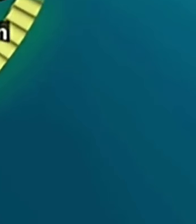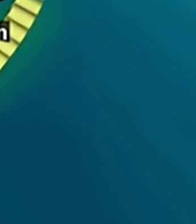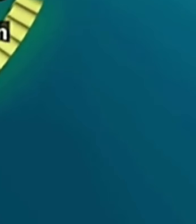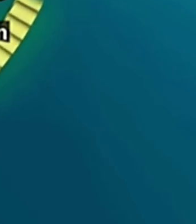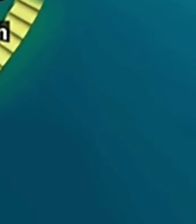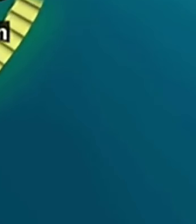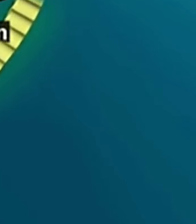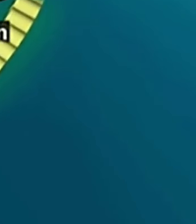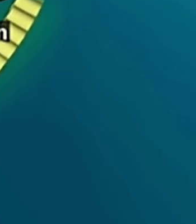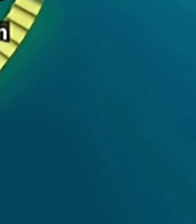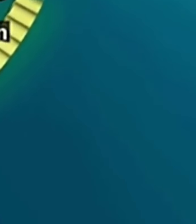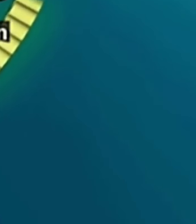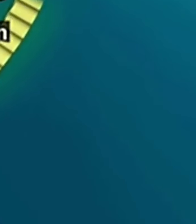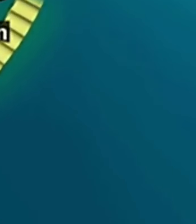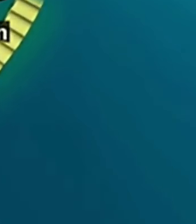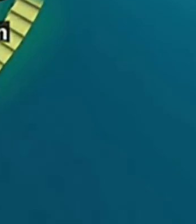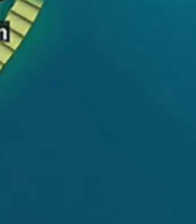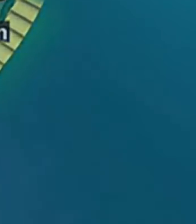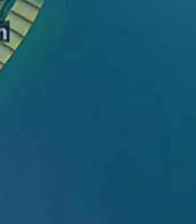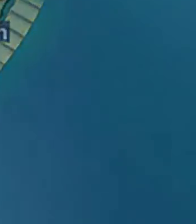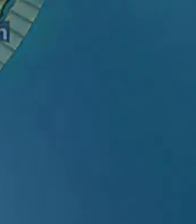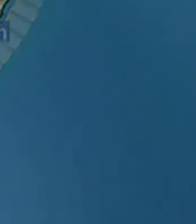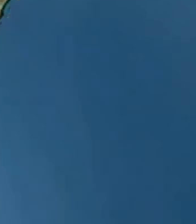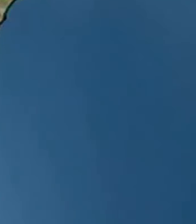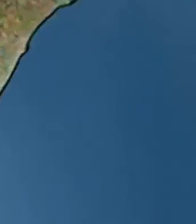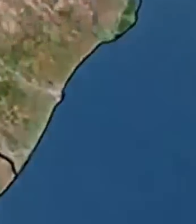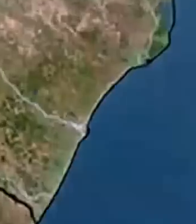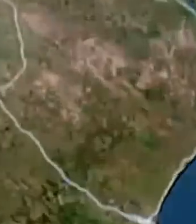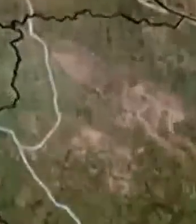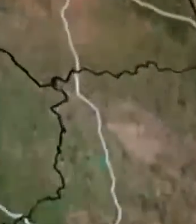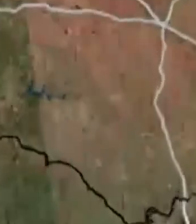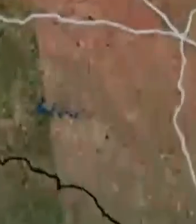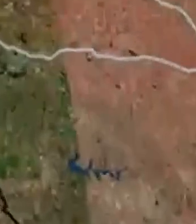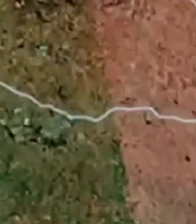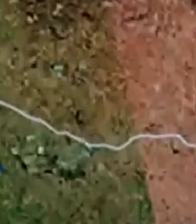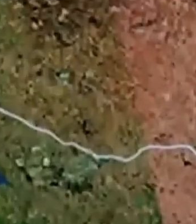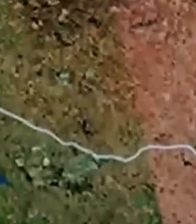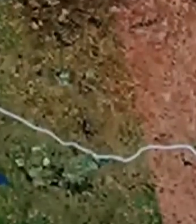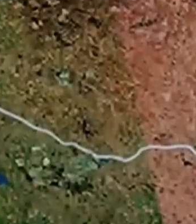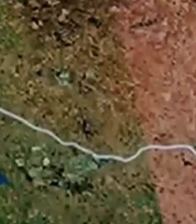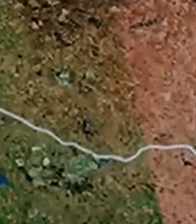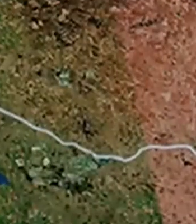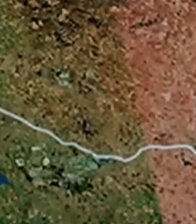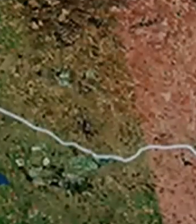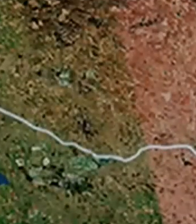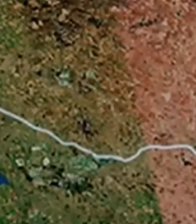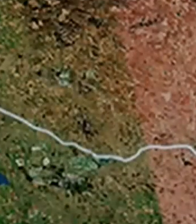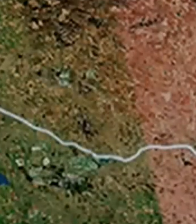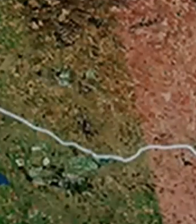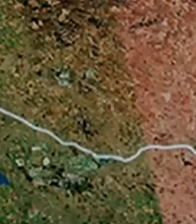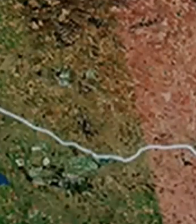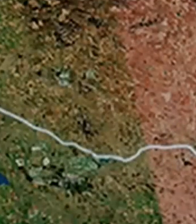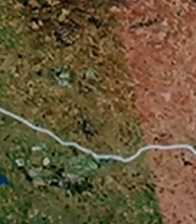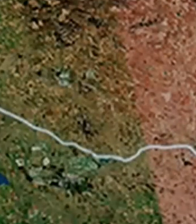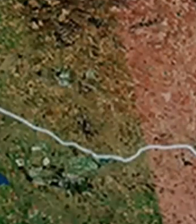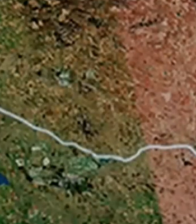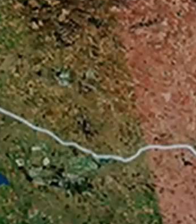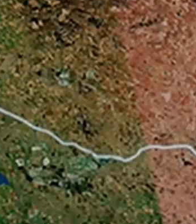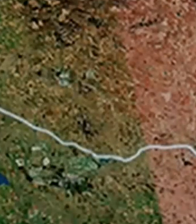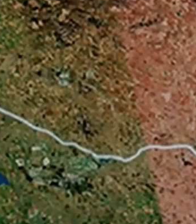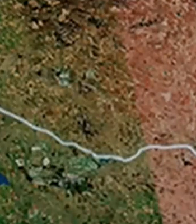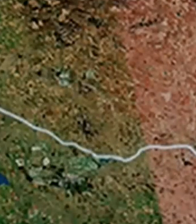le hona ka haro o kapa bophirima o kapa rong hlaha e shiri khatente mahloki jale ha sa motho bola ba gauteng o hlokomela tla hlo phole a re shebile ka Johannesburg ho jale hona ka